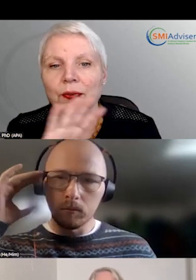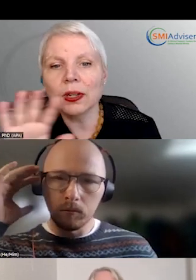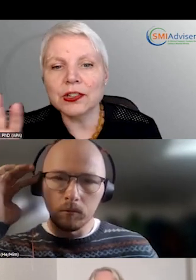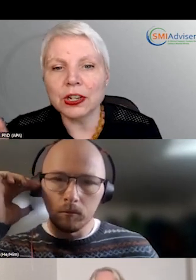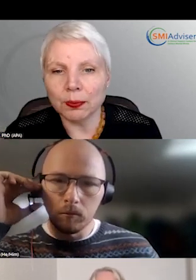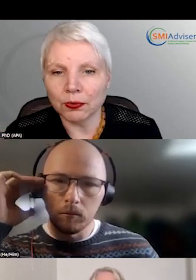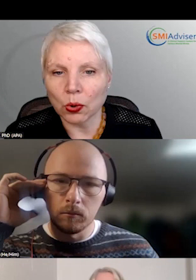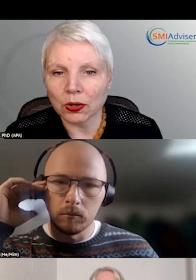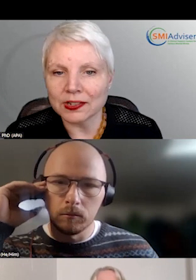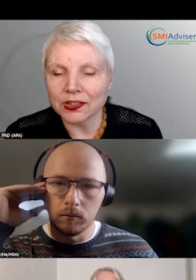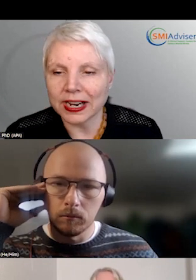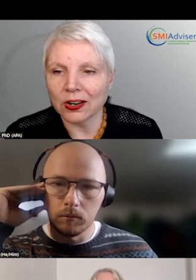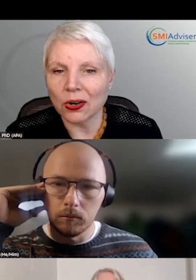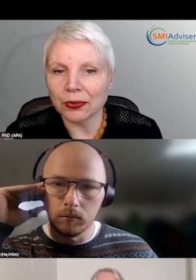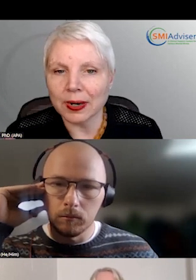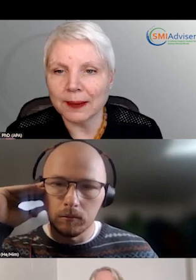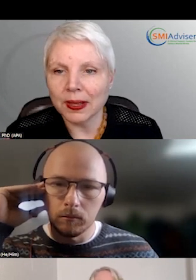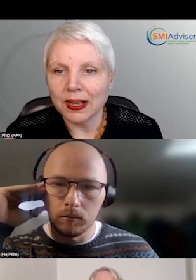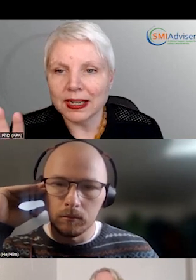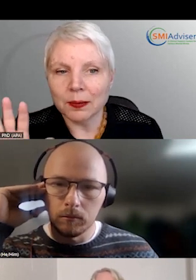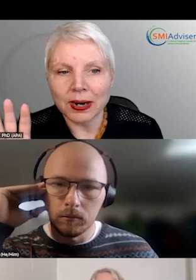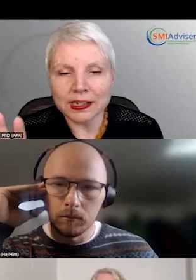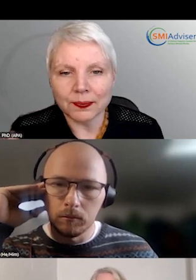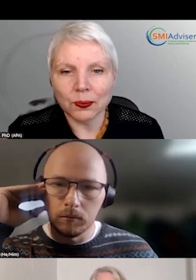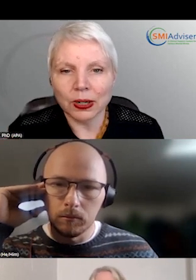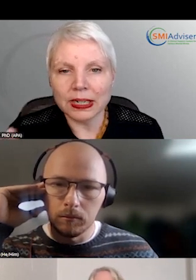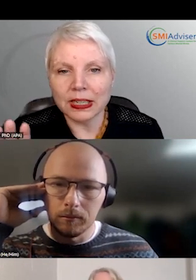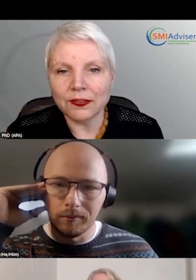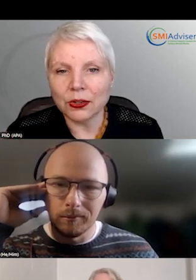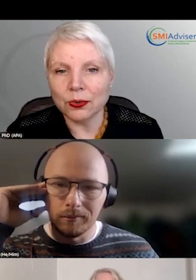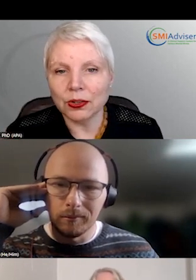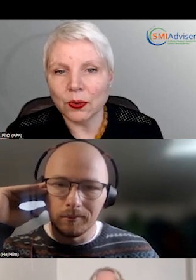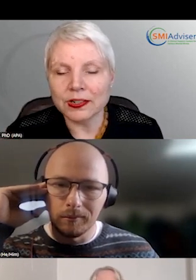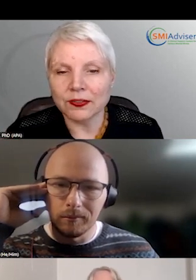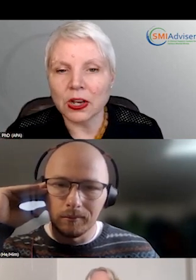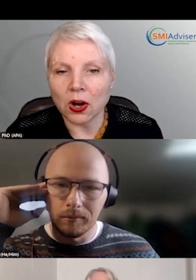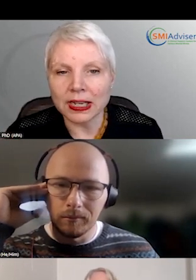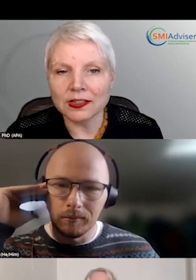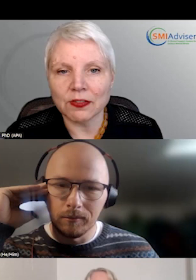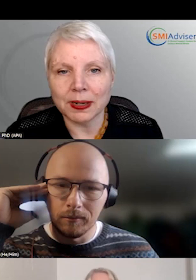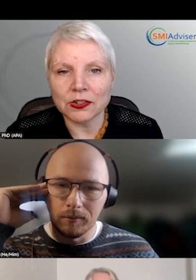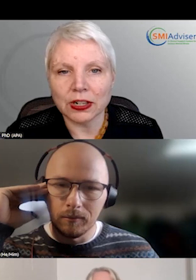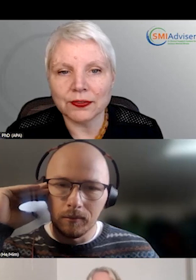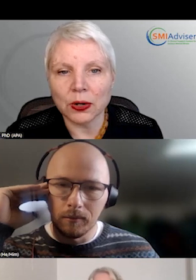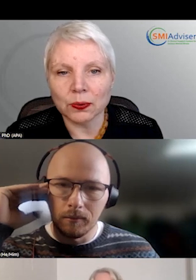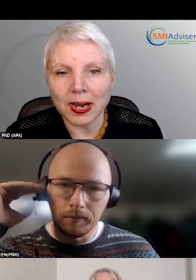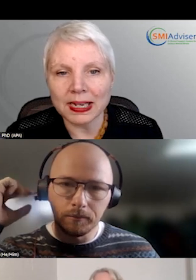the full continuum of core crisis care, all three? Now, Brandon, we're going to give you the voice of the audience. Everybody's going to vote right